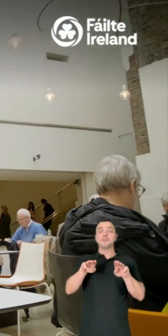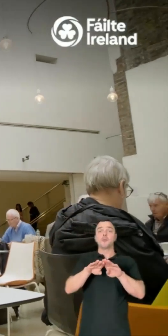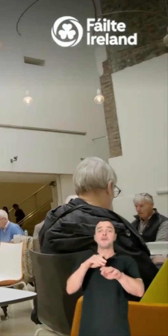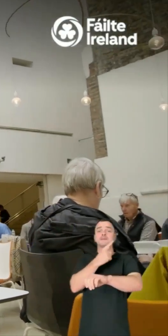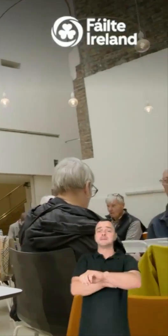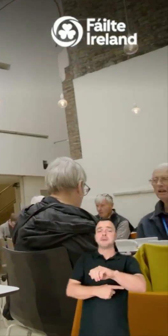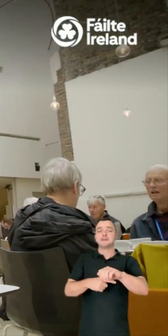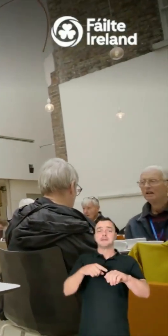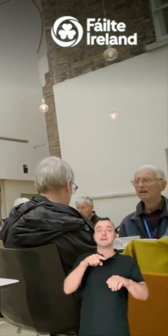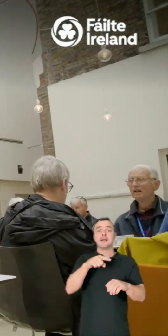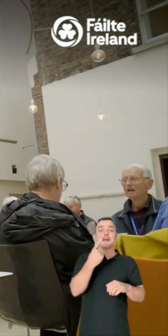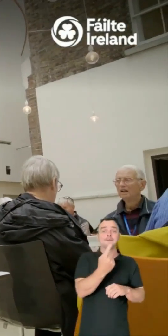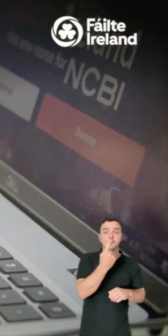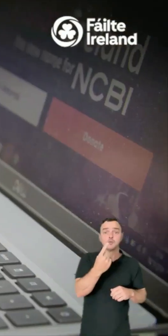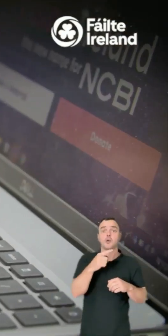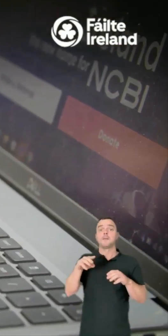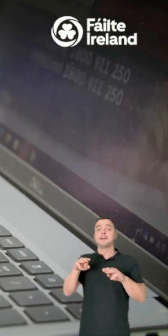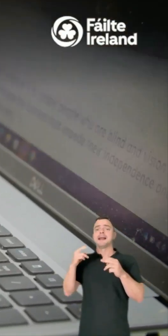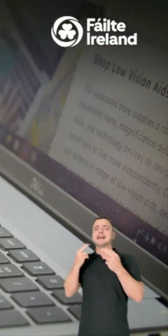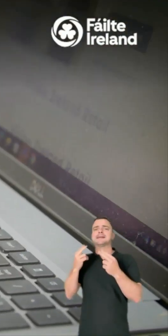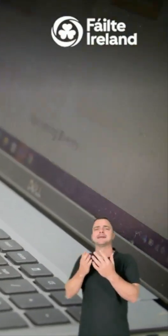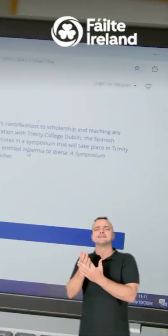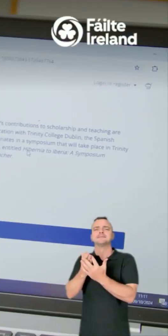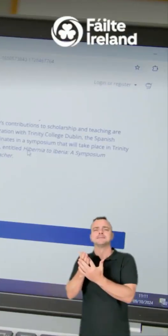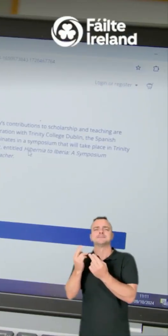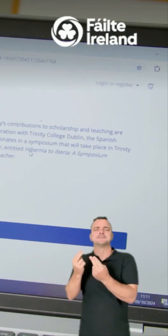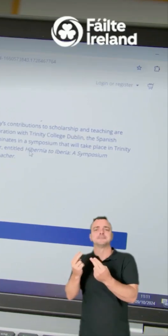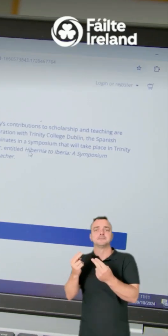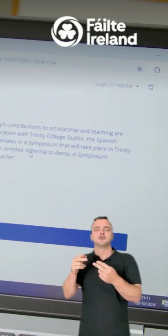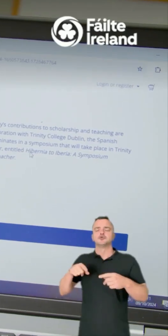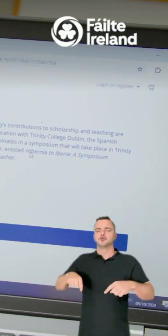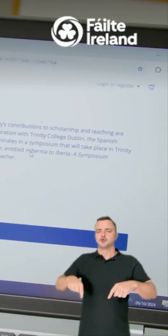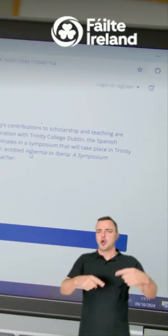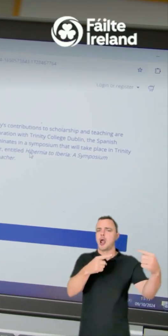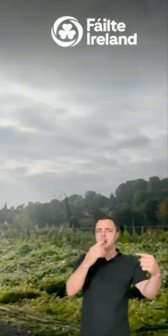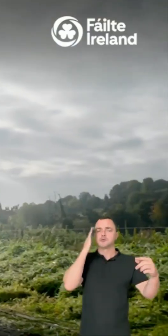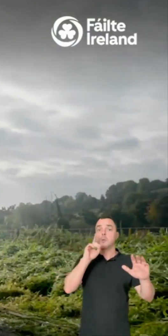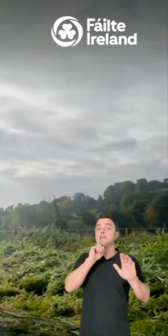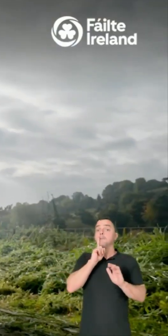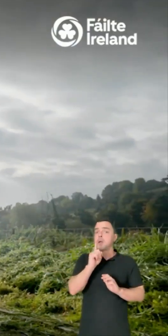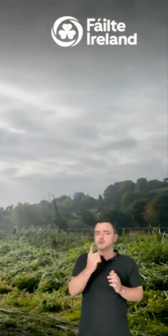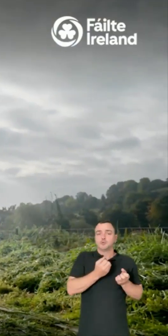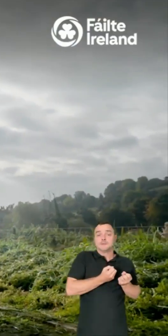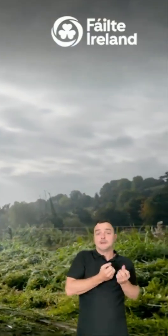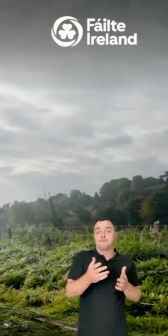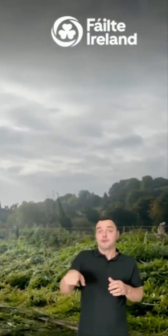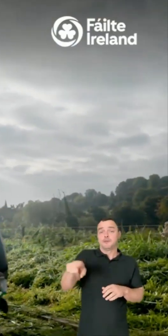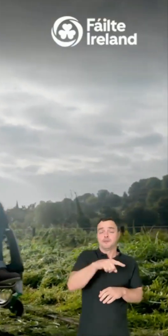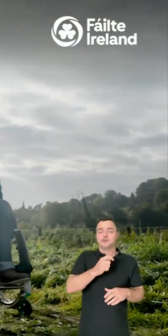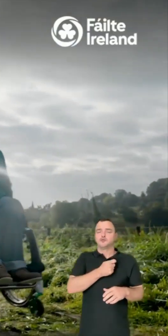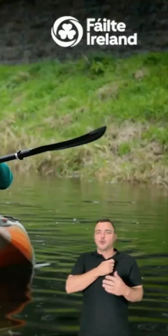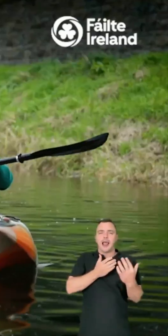people living with disabilities or individuals with specific access needs can be challenging. To deliver a truly